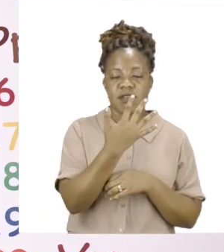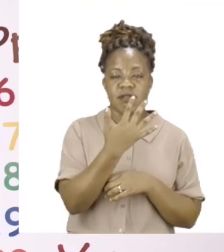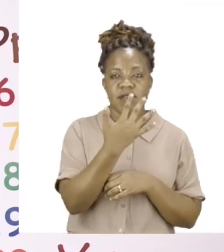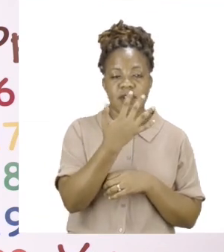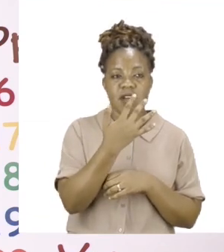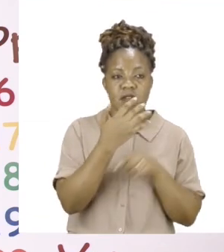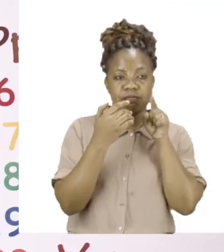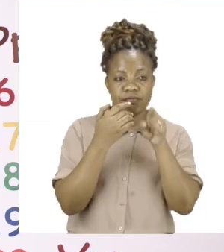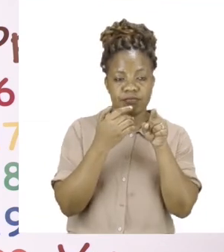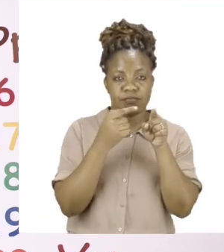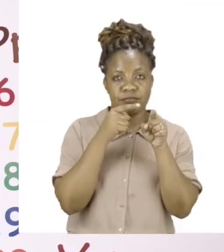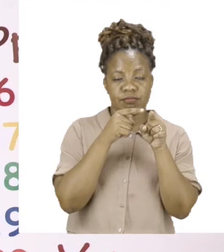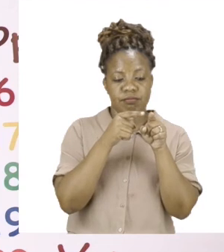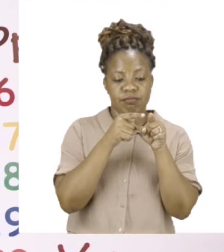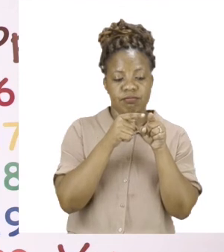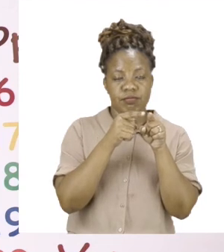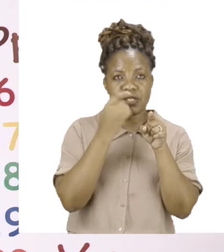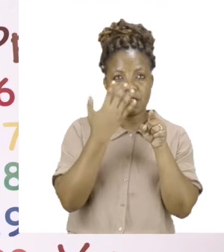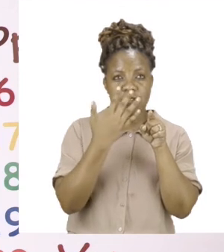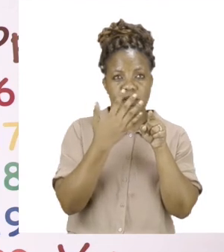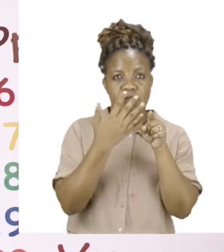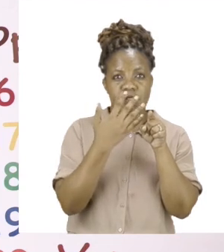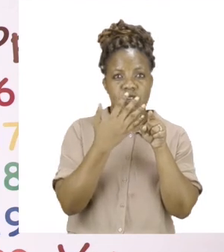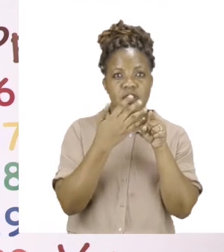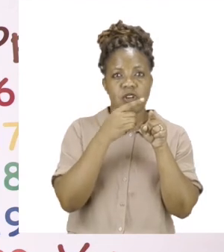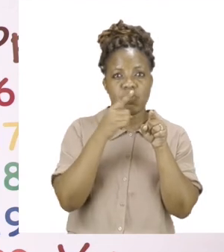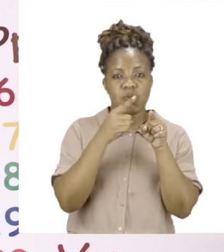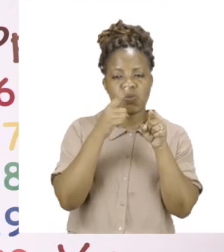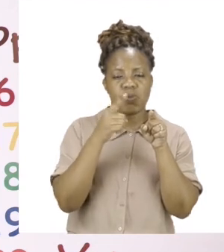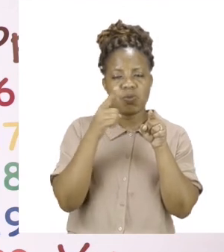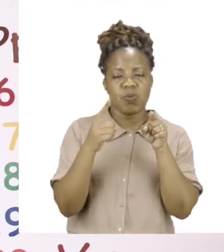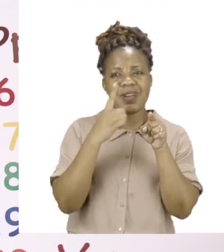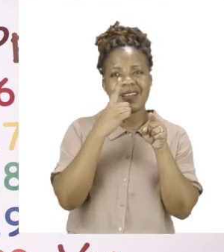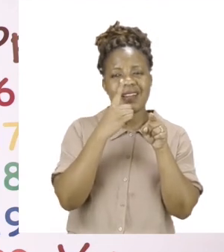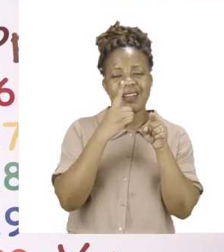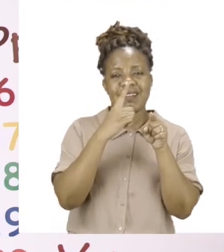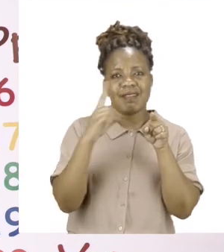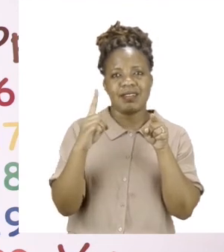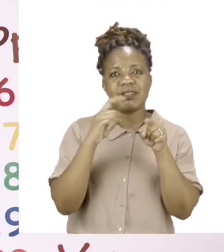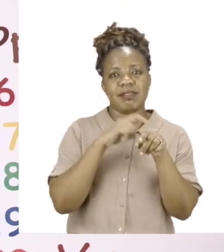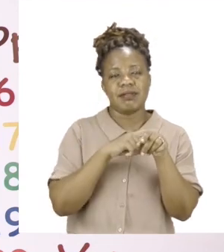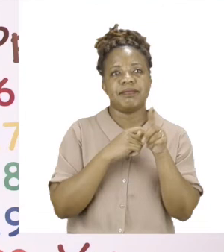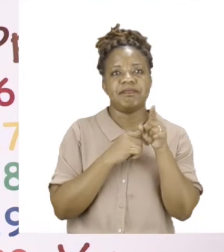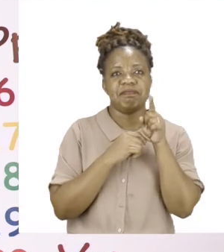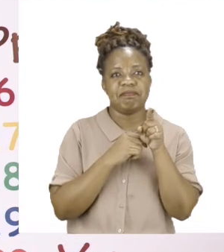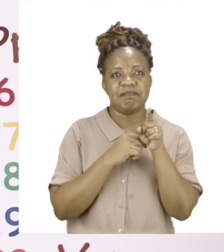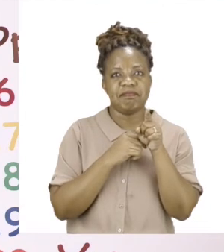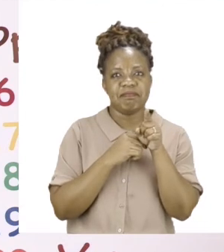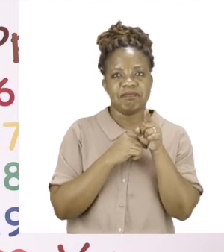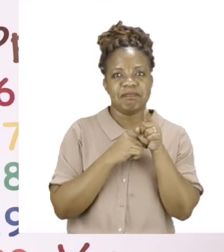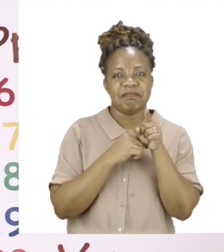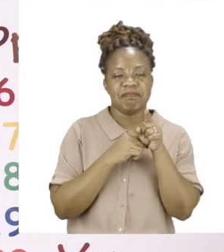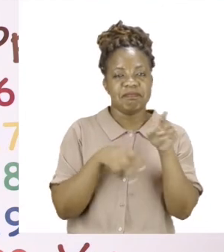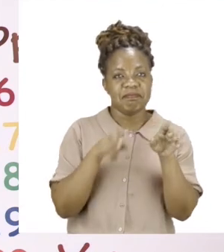as well. And we're going to count 11 from the 5. I hope you're ready. Are you